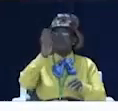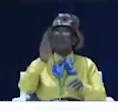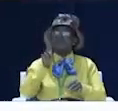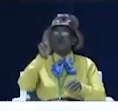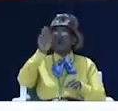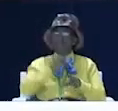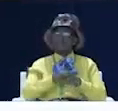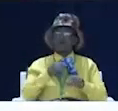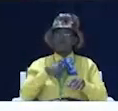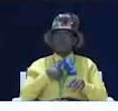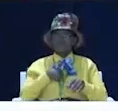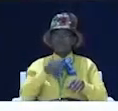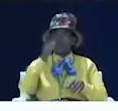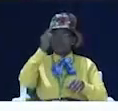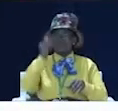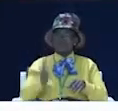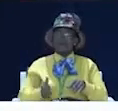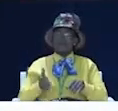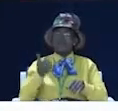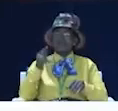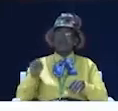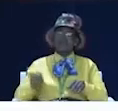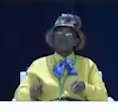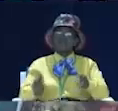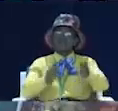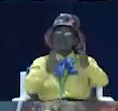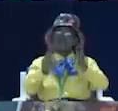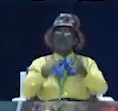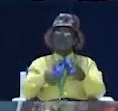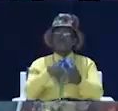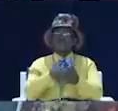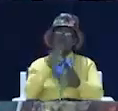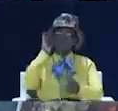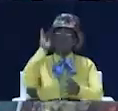By the way, this will be your year of double portions.